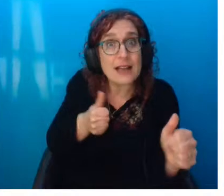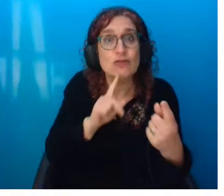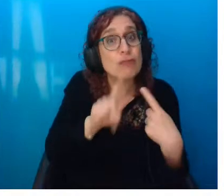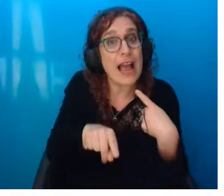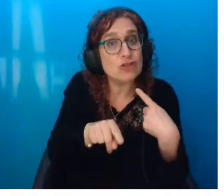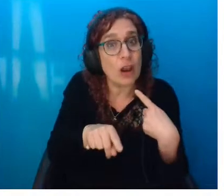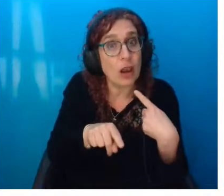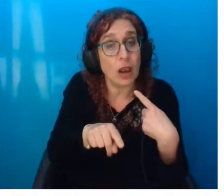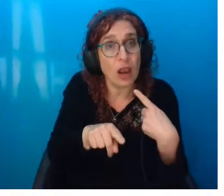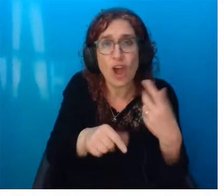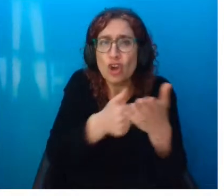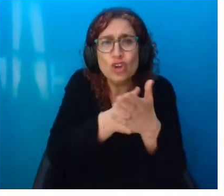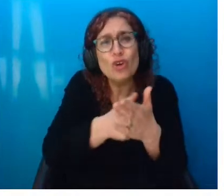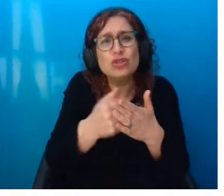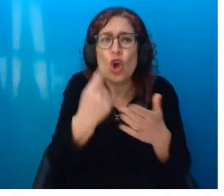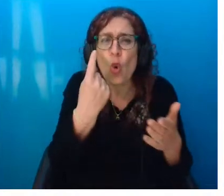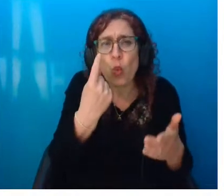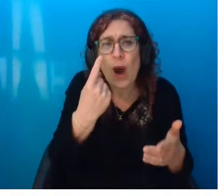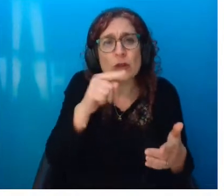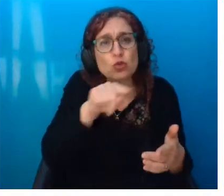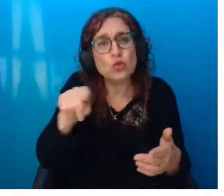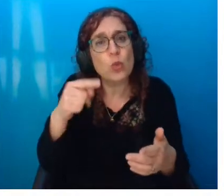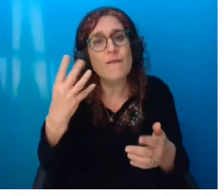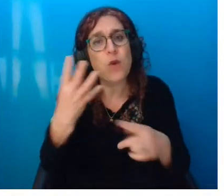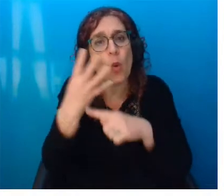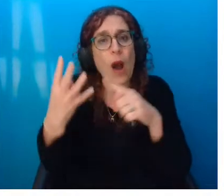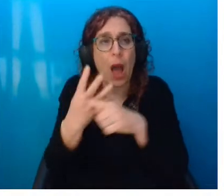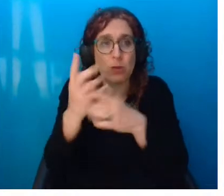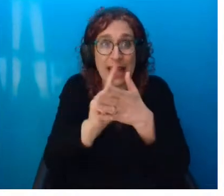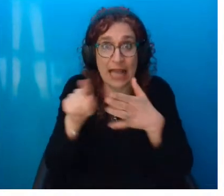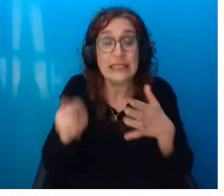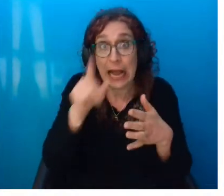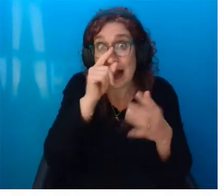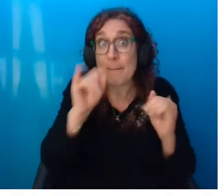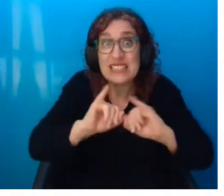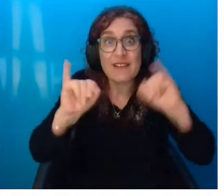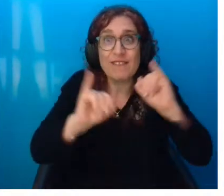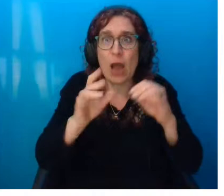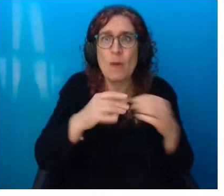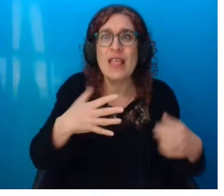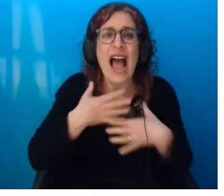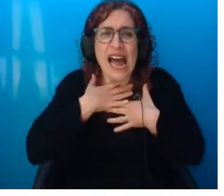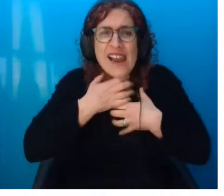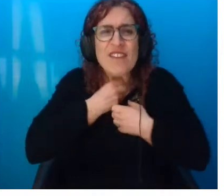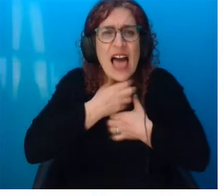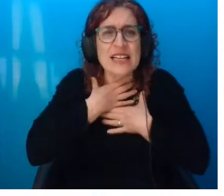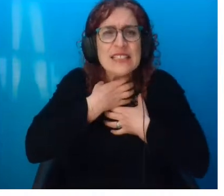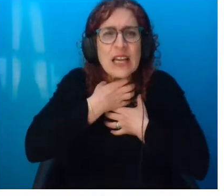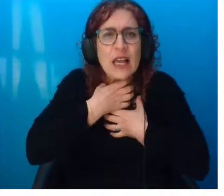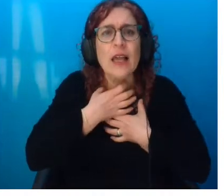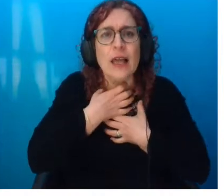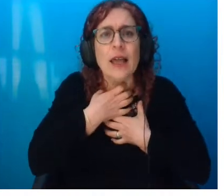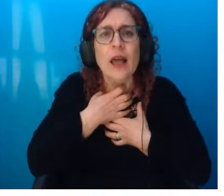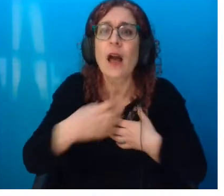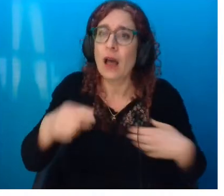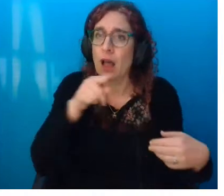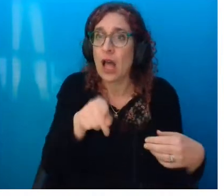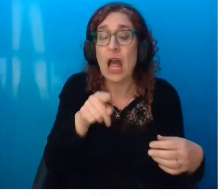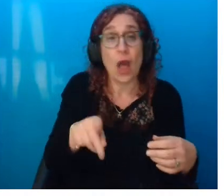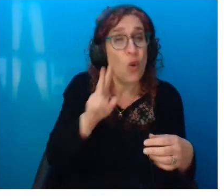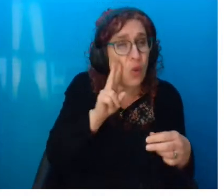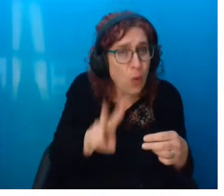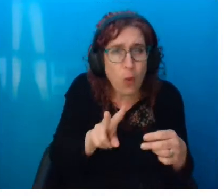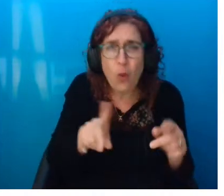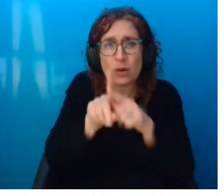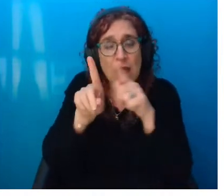1 to 4 hours later, which is often severe in the form of anaphylaxis. The mechanism is unclear, but it's likely that exercise